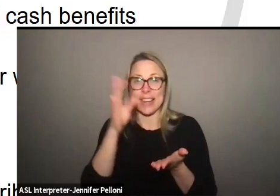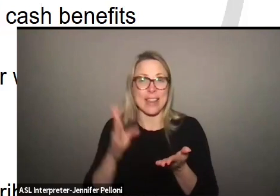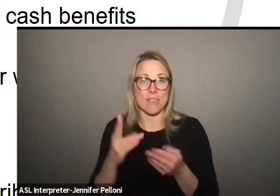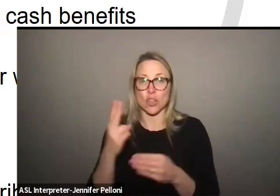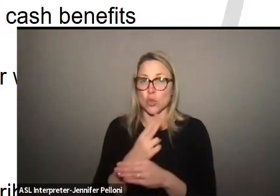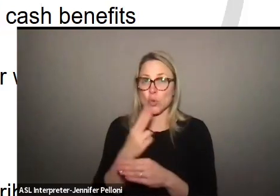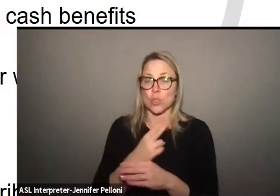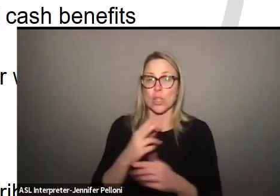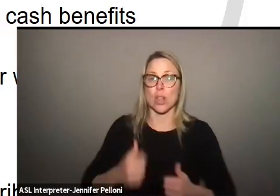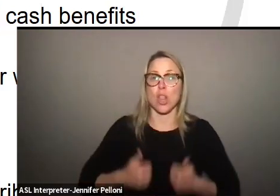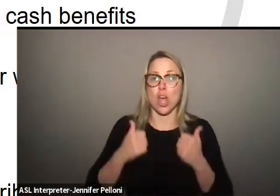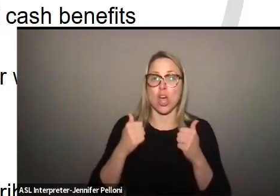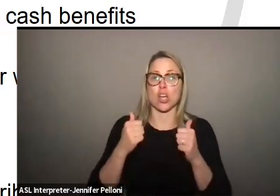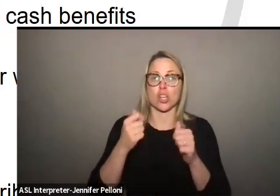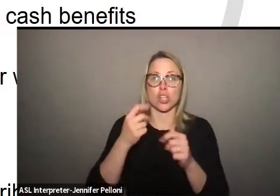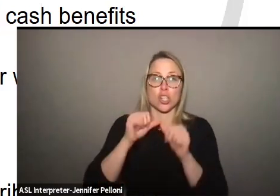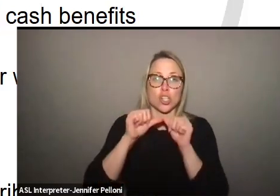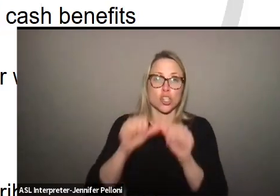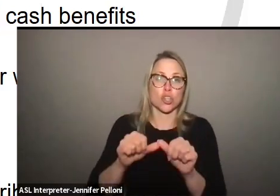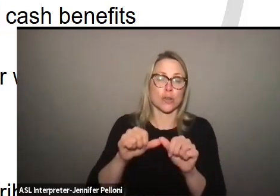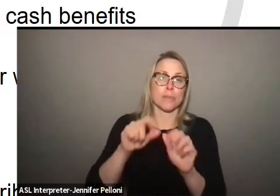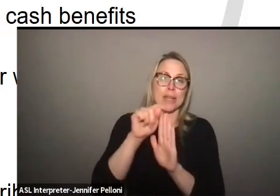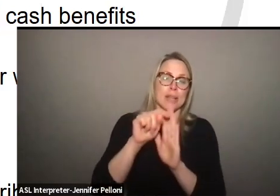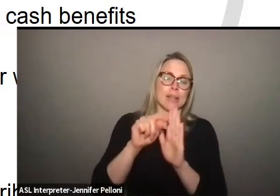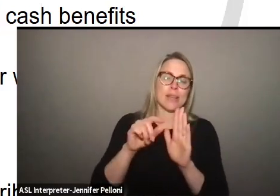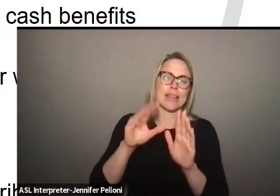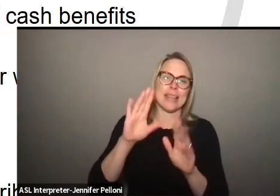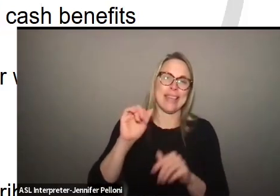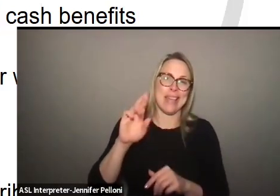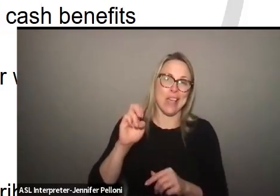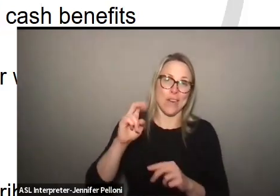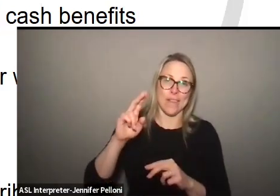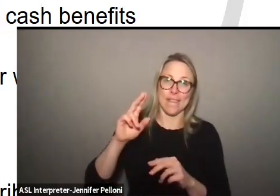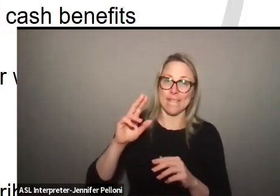into long-term care facility?